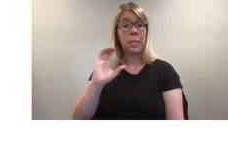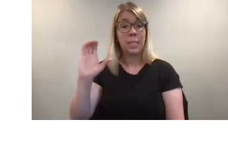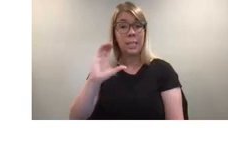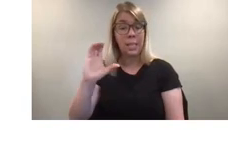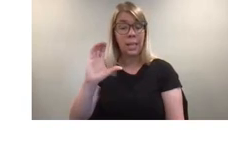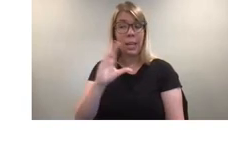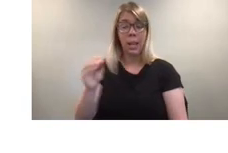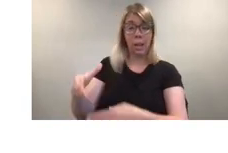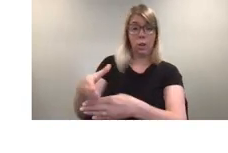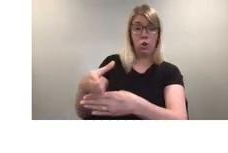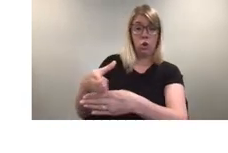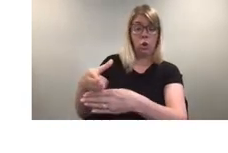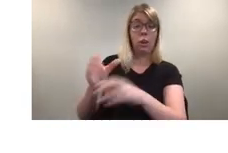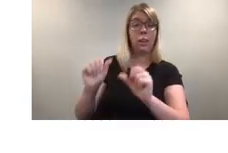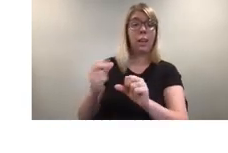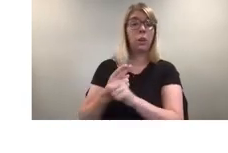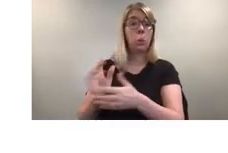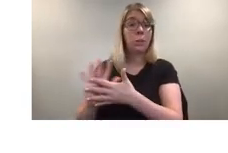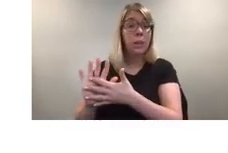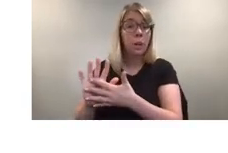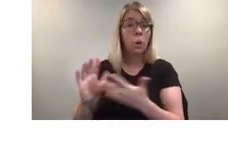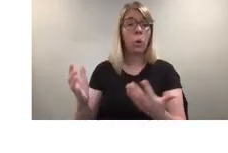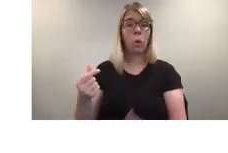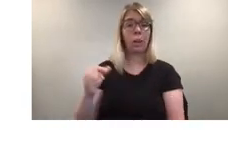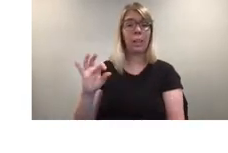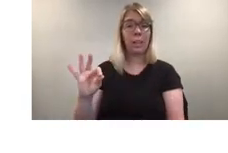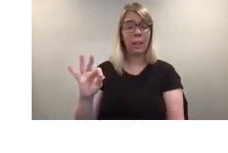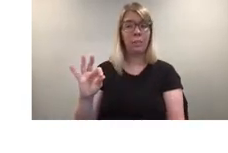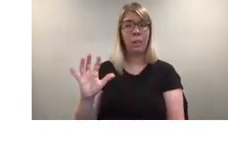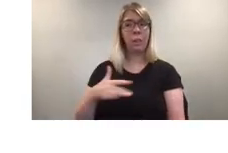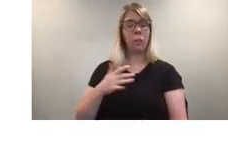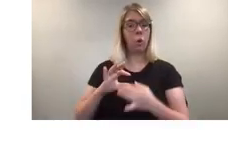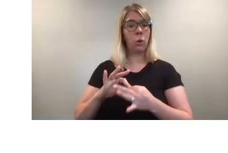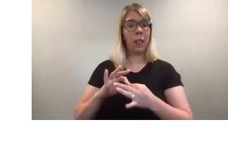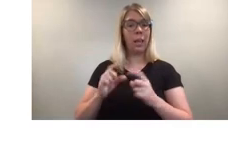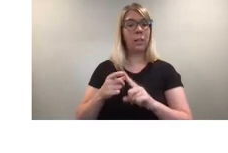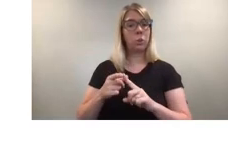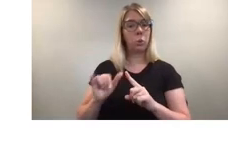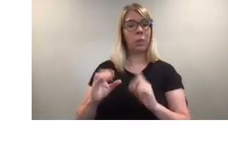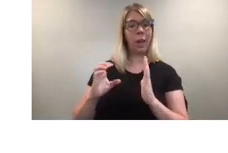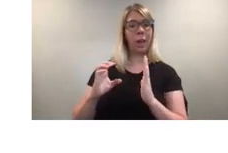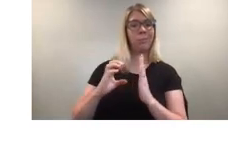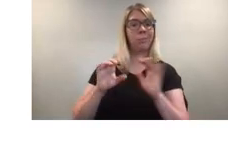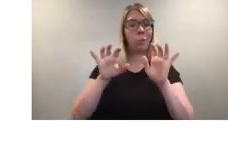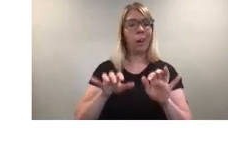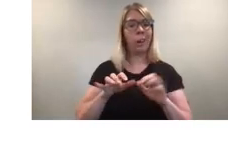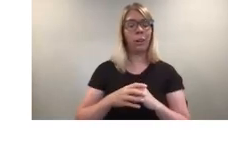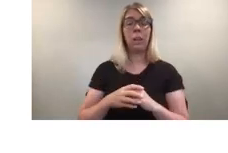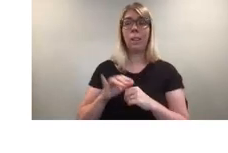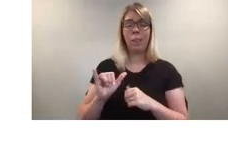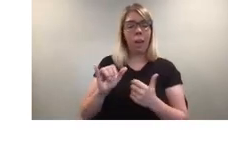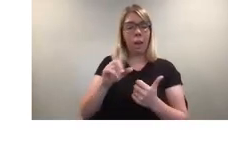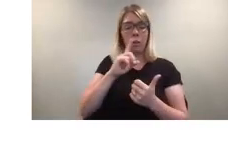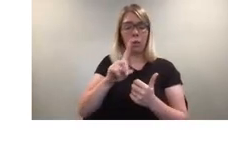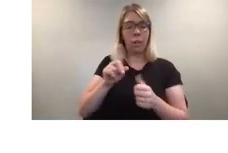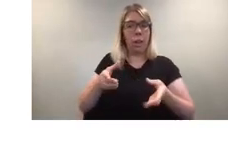or even a GIF that relates to the passage. And it's a really fun way for students to engage with the material and share in a way that gives them some choice